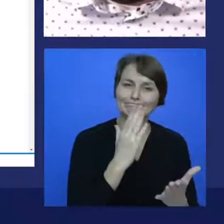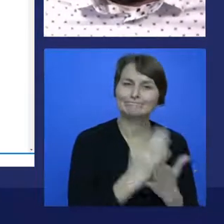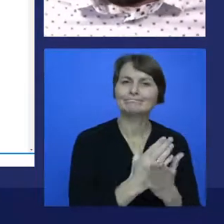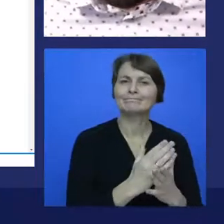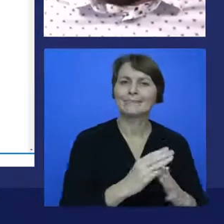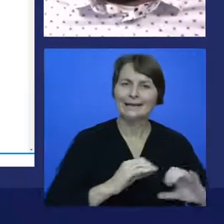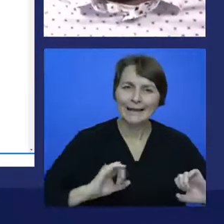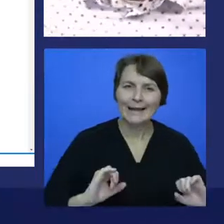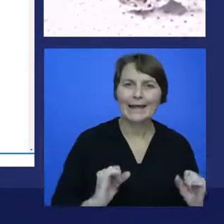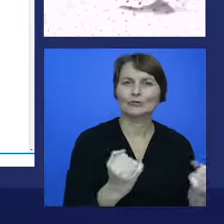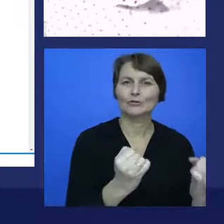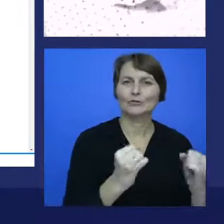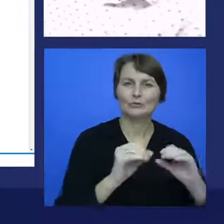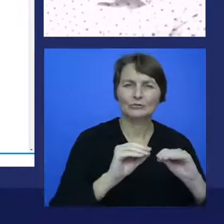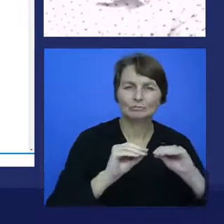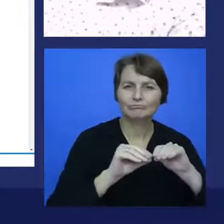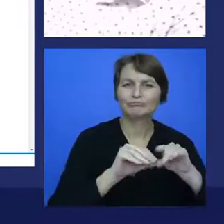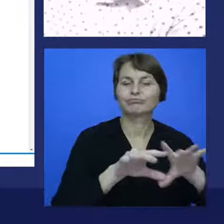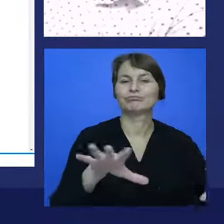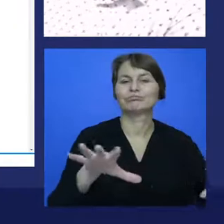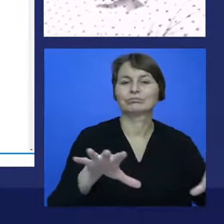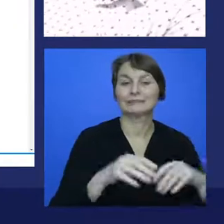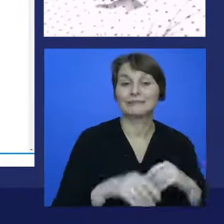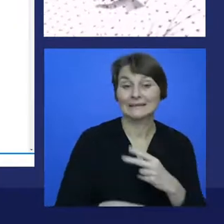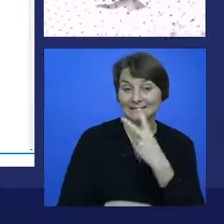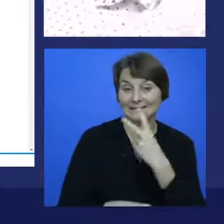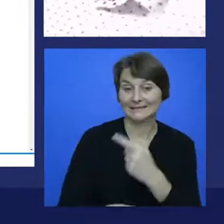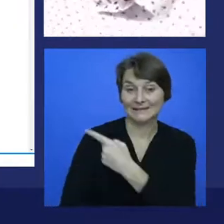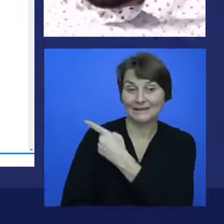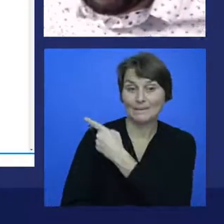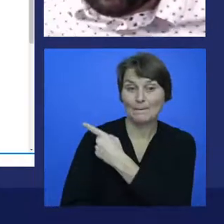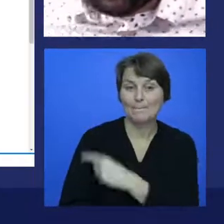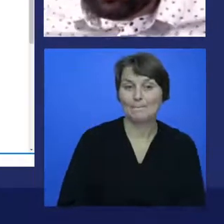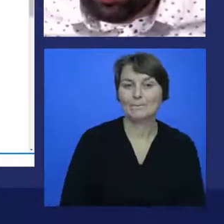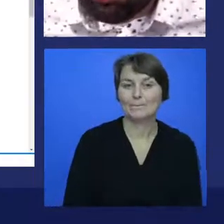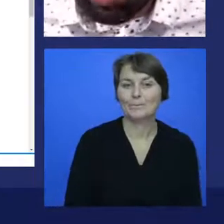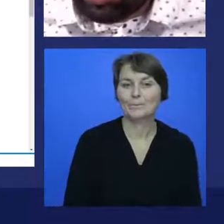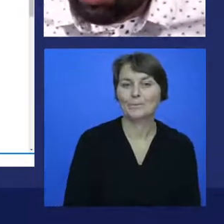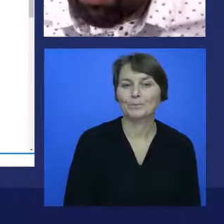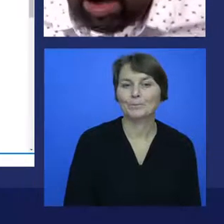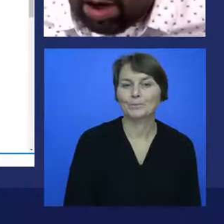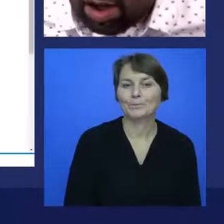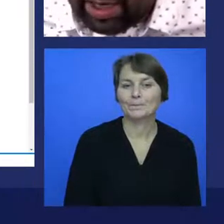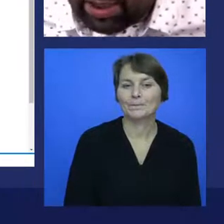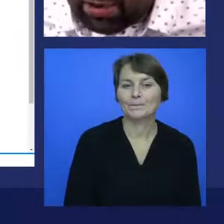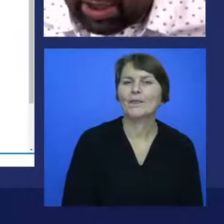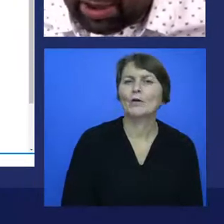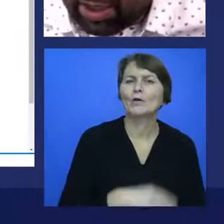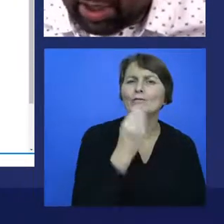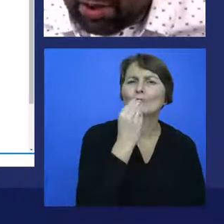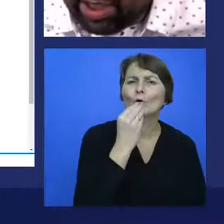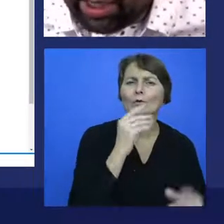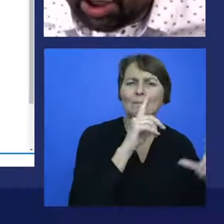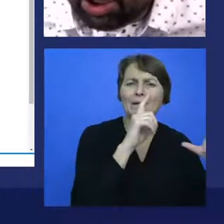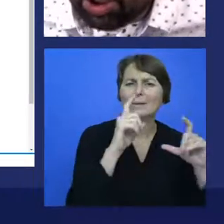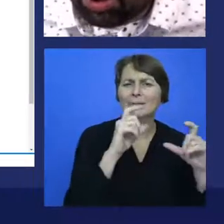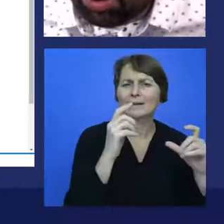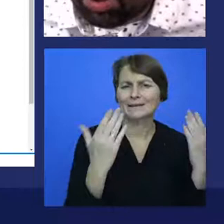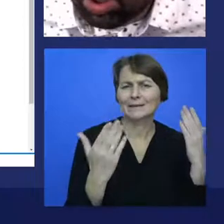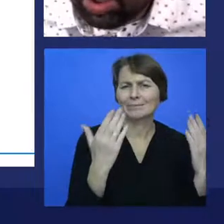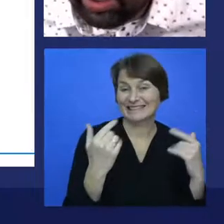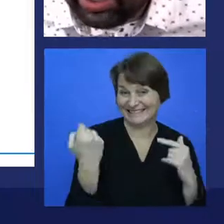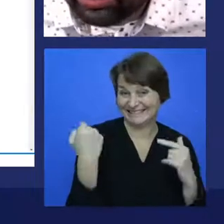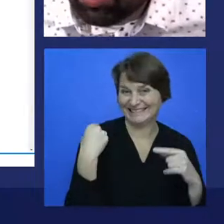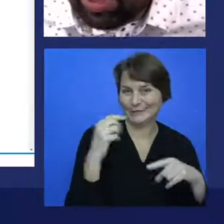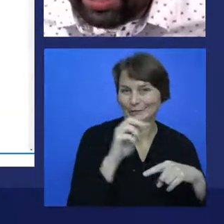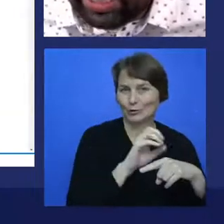those are all there. And then you can look at the tacos versus burritos. If you go to food AI, right, you're going to find all of that code right there. So that code that I just showed